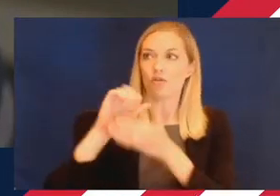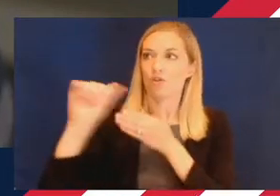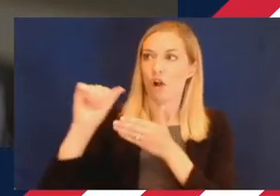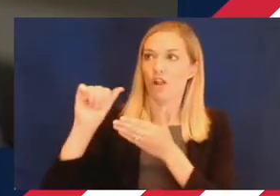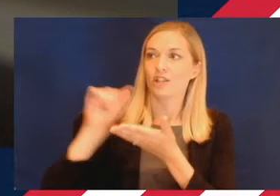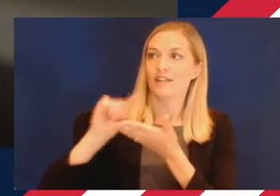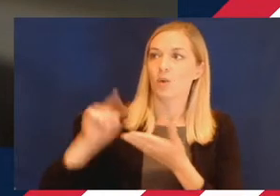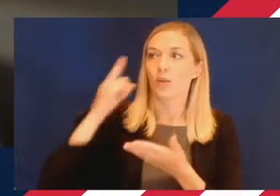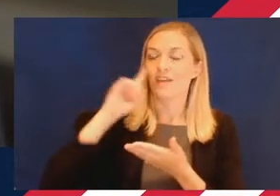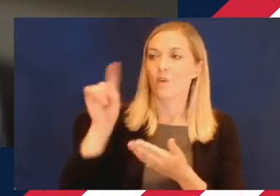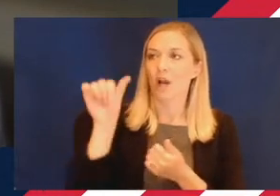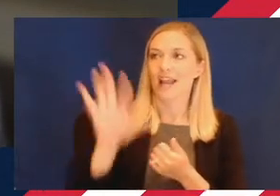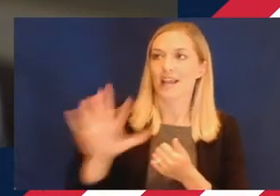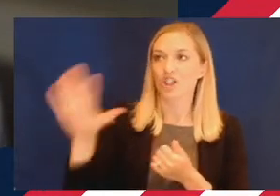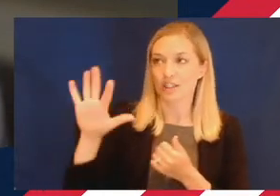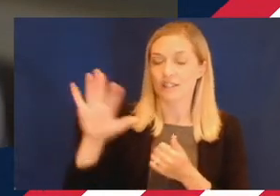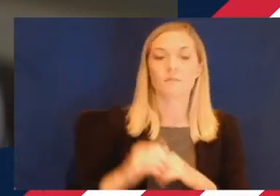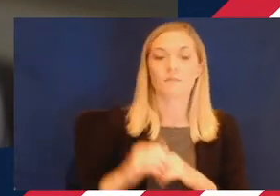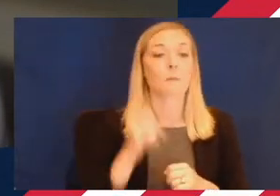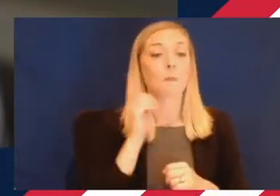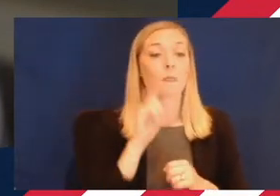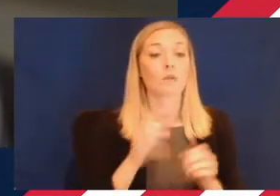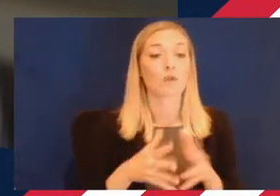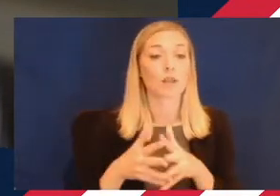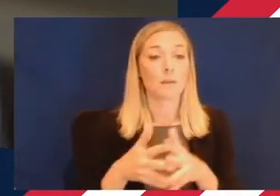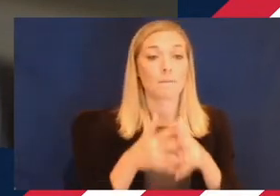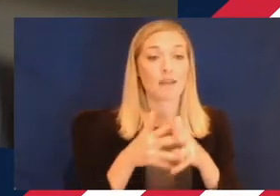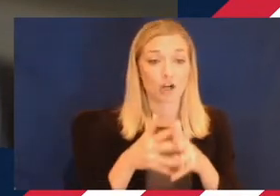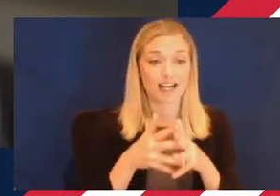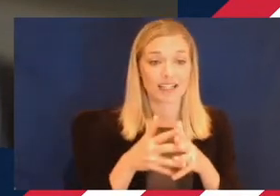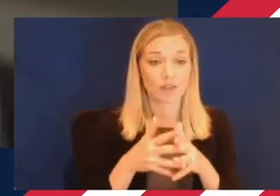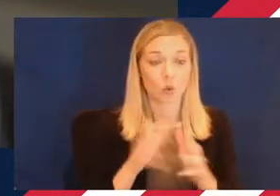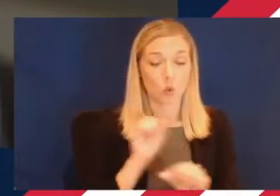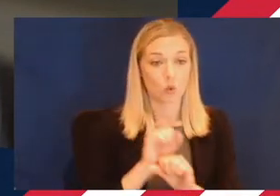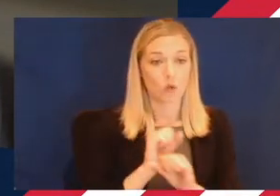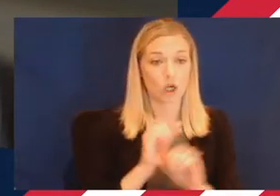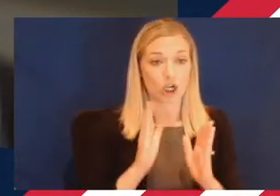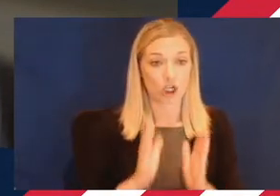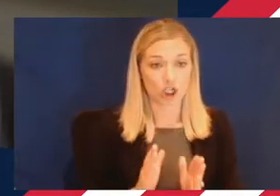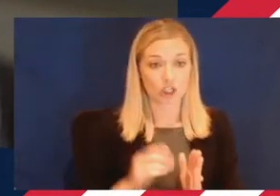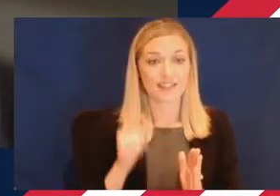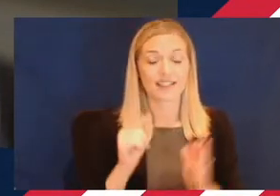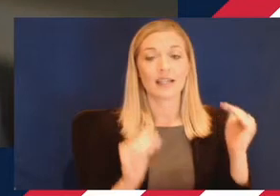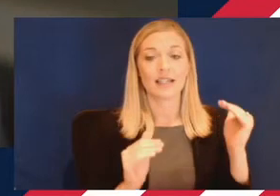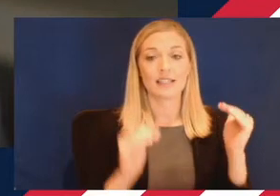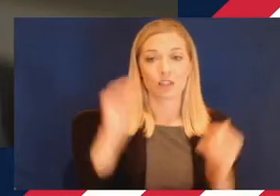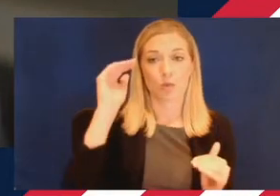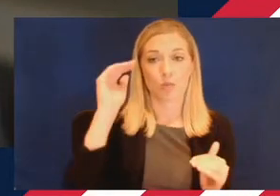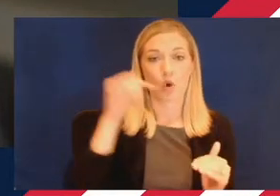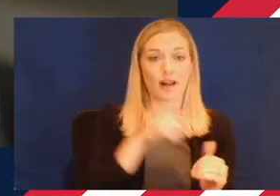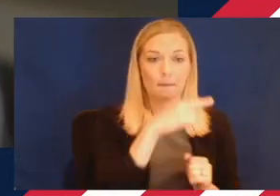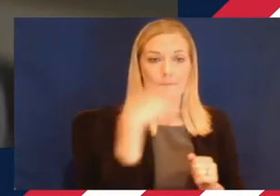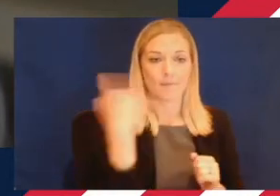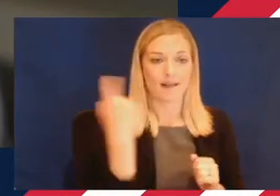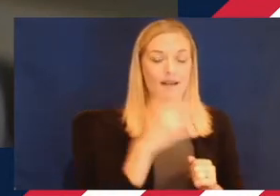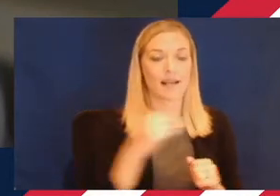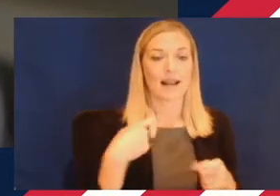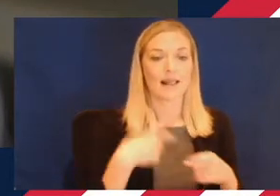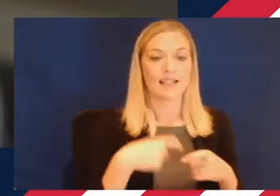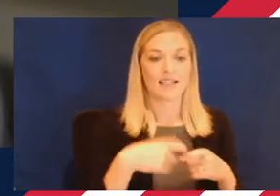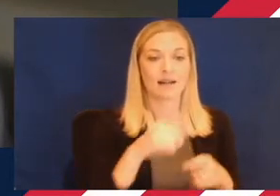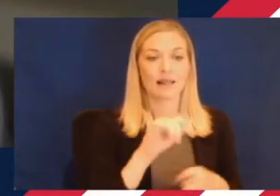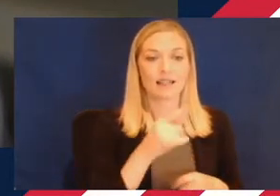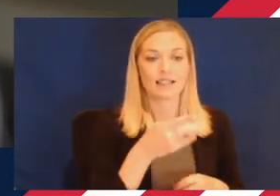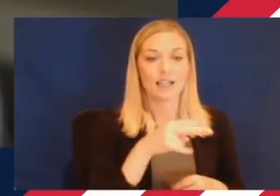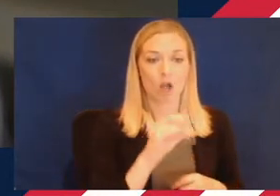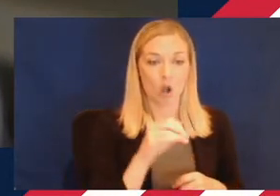6 million contingent workers, i.e. the gig economy, they're disproportionately Black and Latino and lack health care, workers' comp,